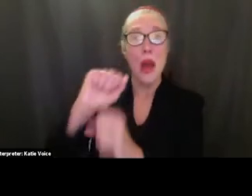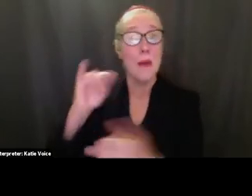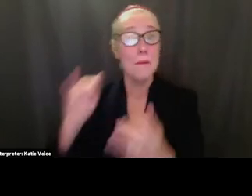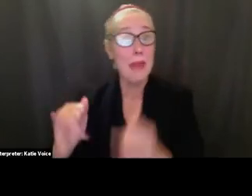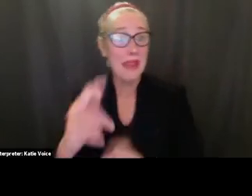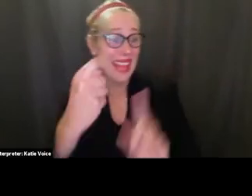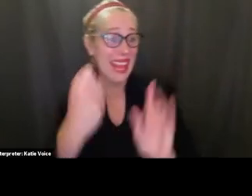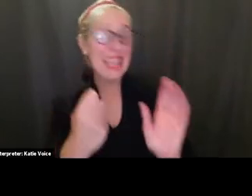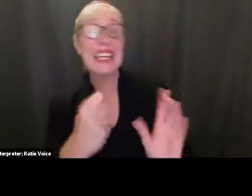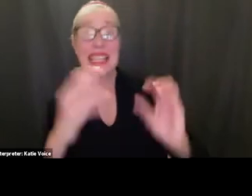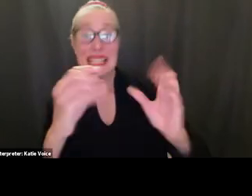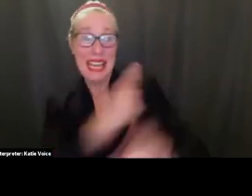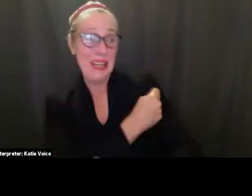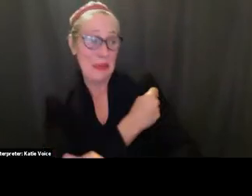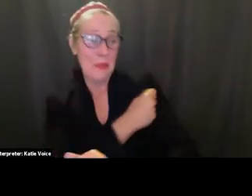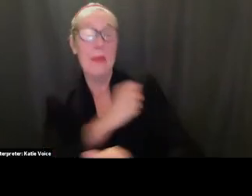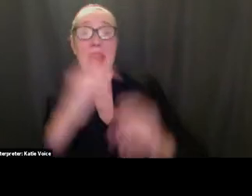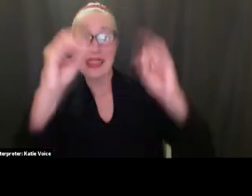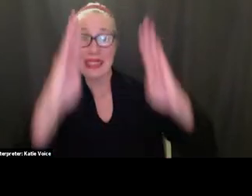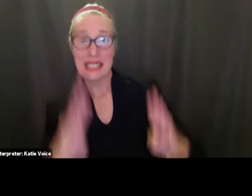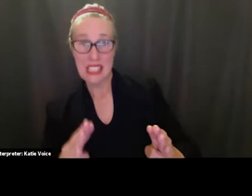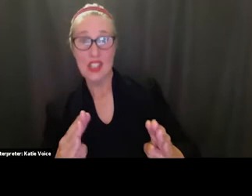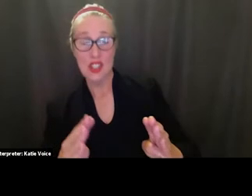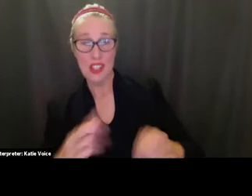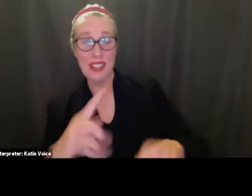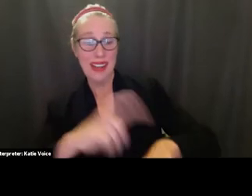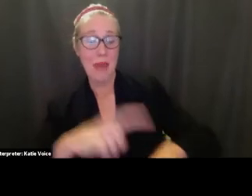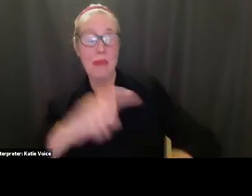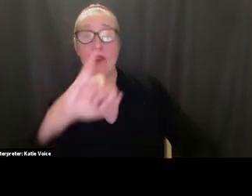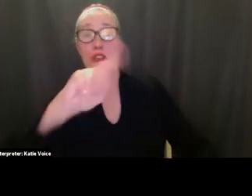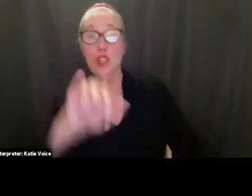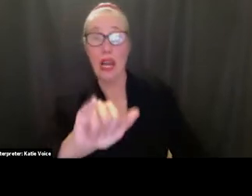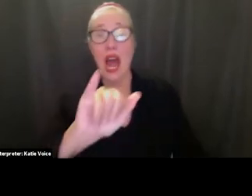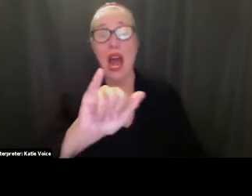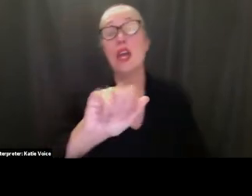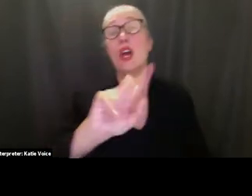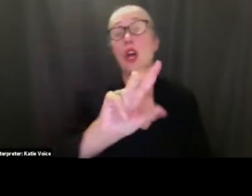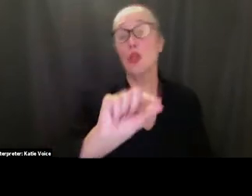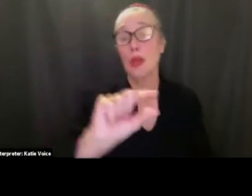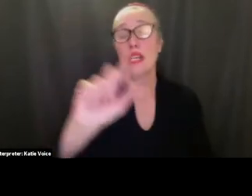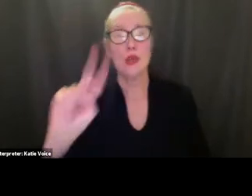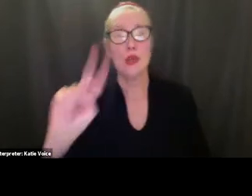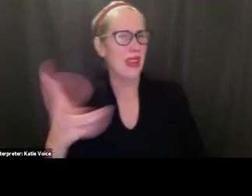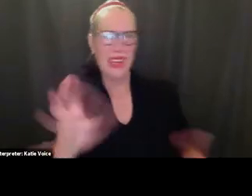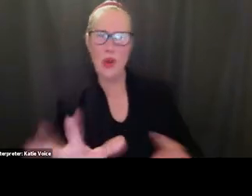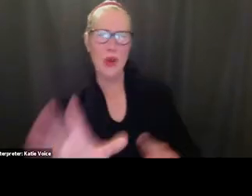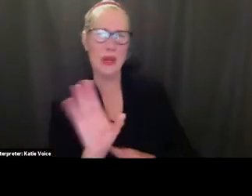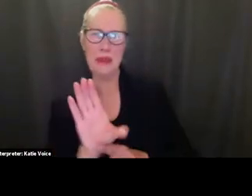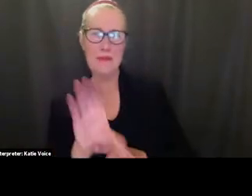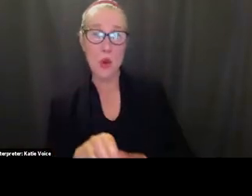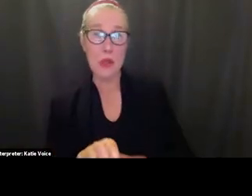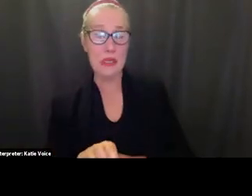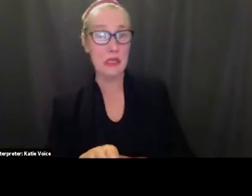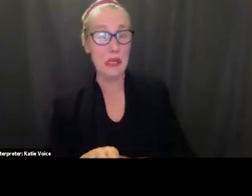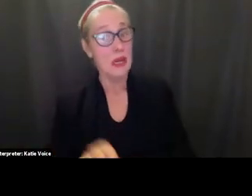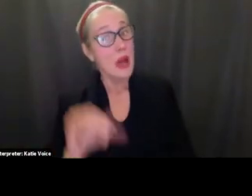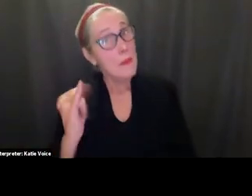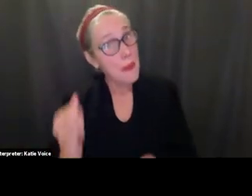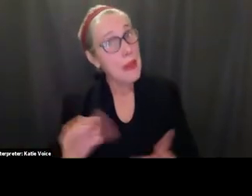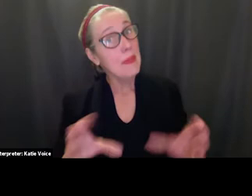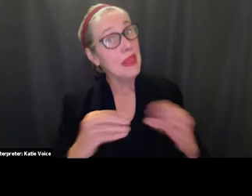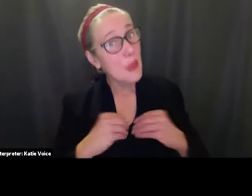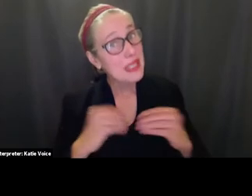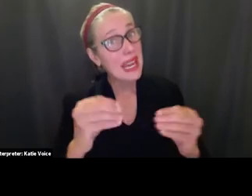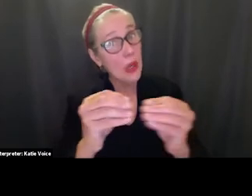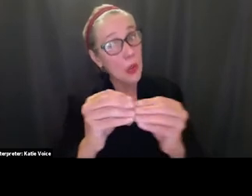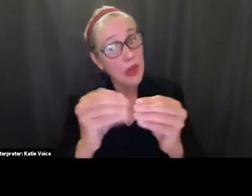deadline of july 2022 they don't want to be forced into do anything but maybe would choose to take it with more data on